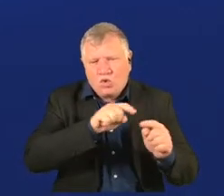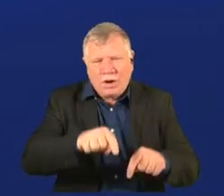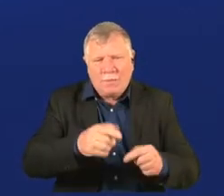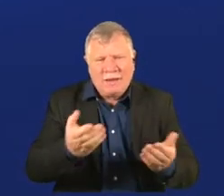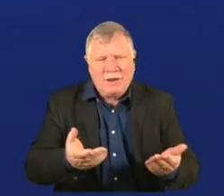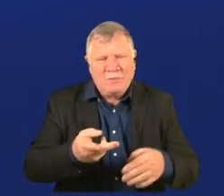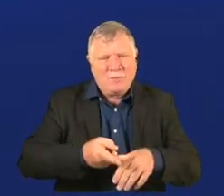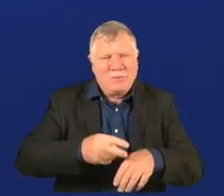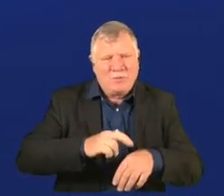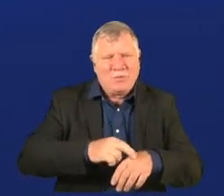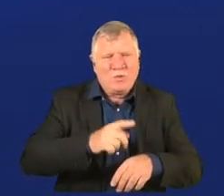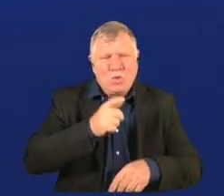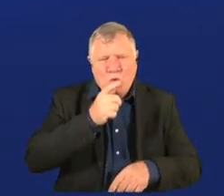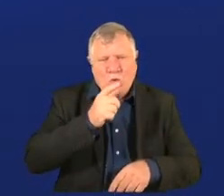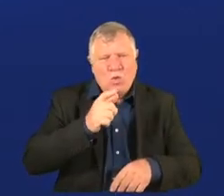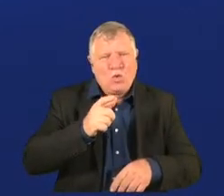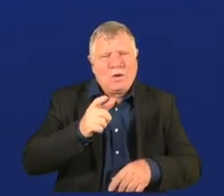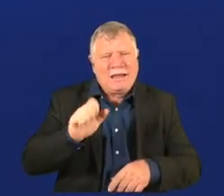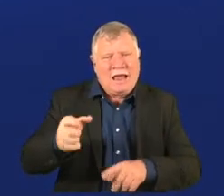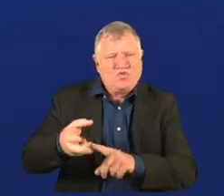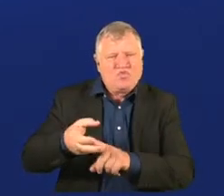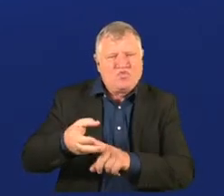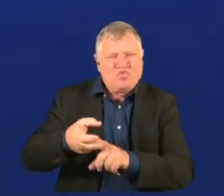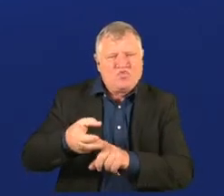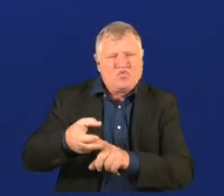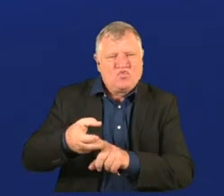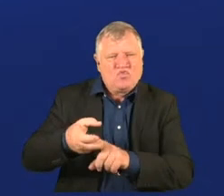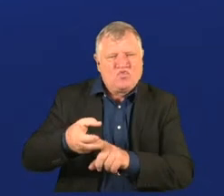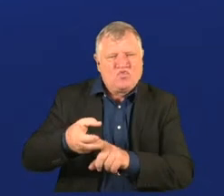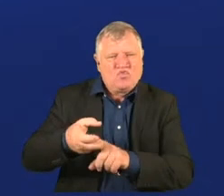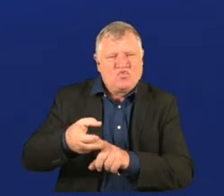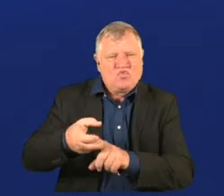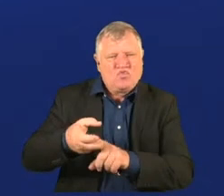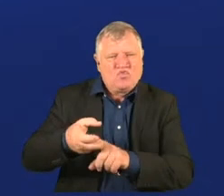island and need to recruit in order to resolve